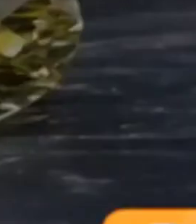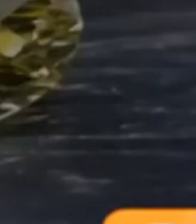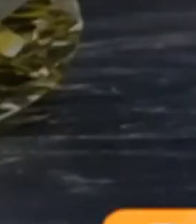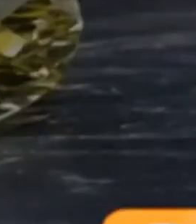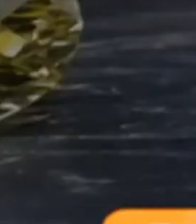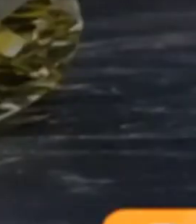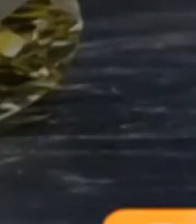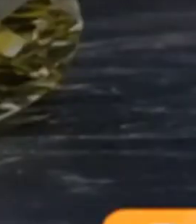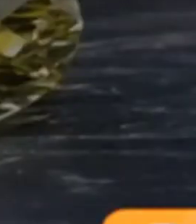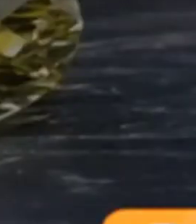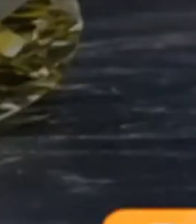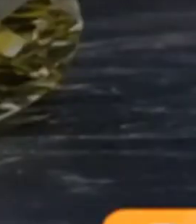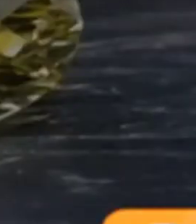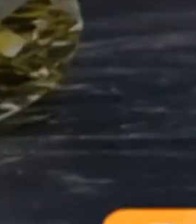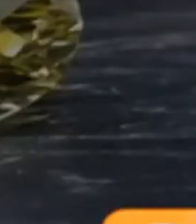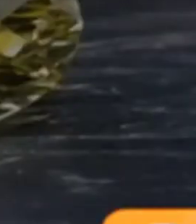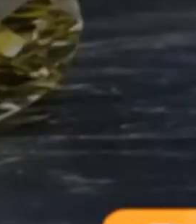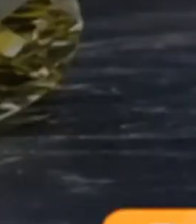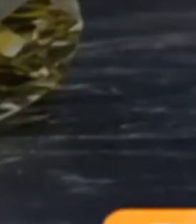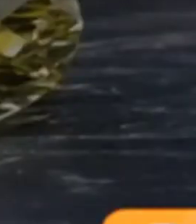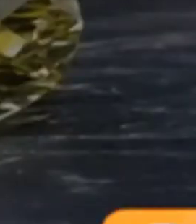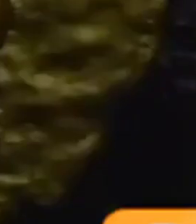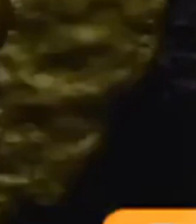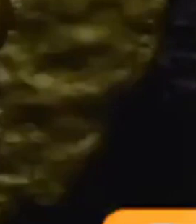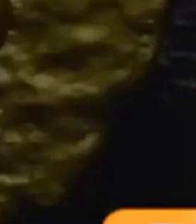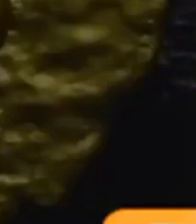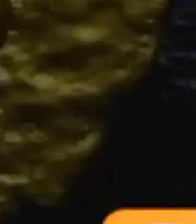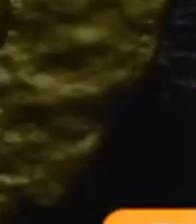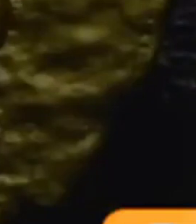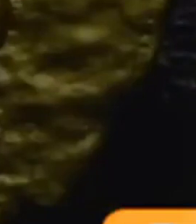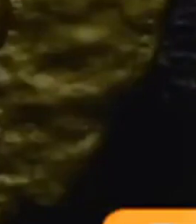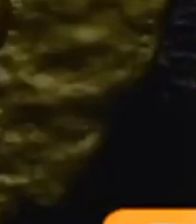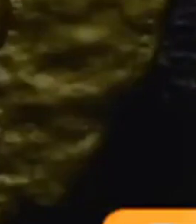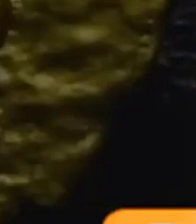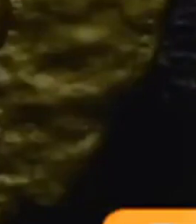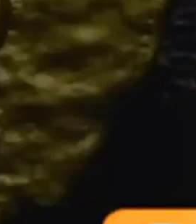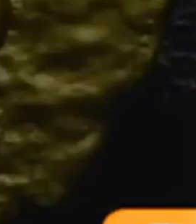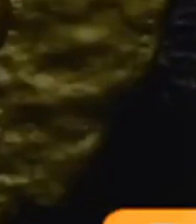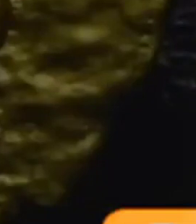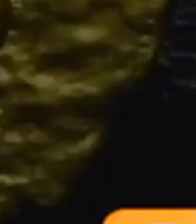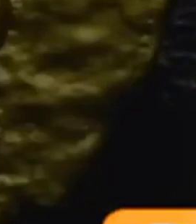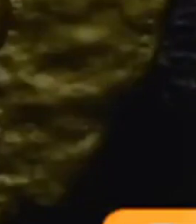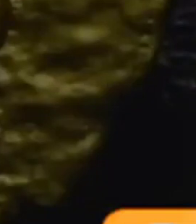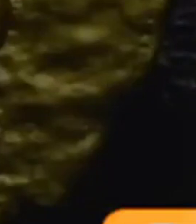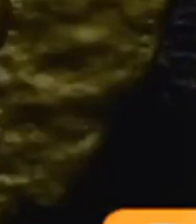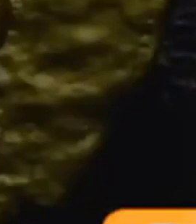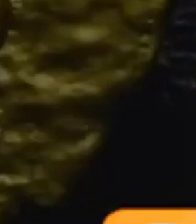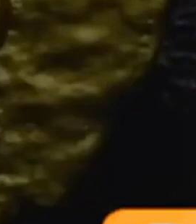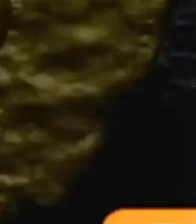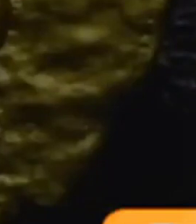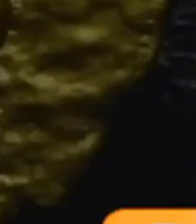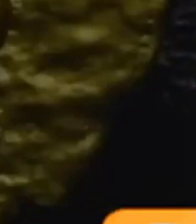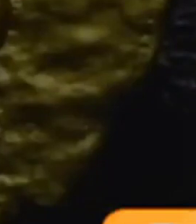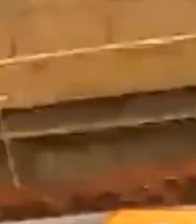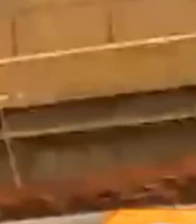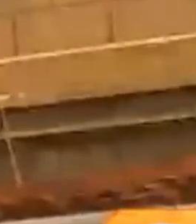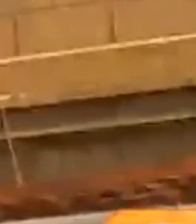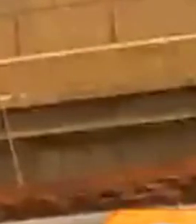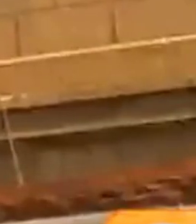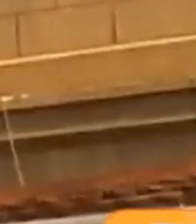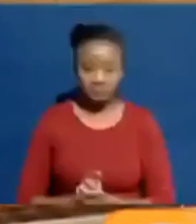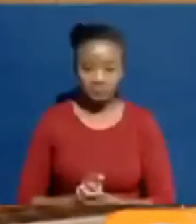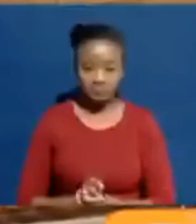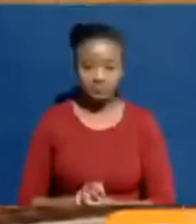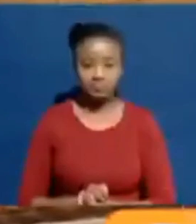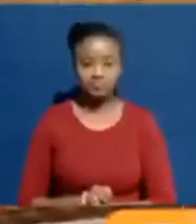in his petition claims that Amadi and six others illegally obtained and were paid 82.3 million Kenya shillings